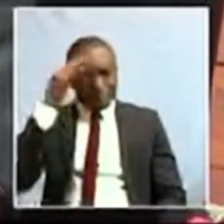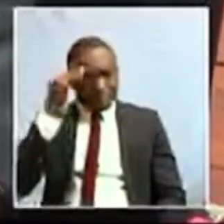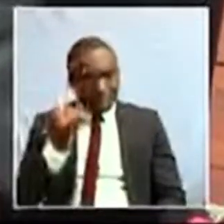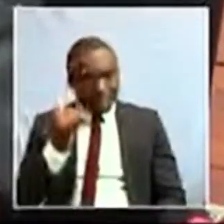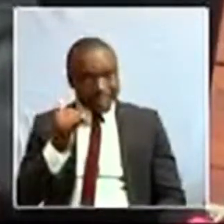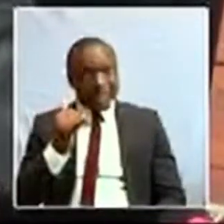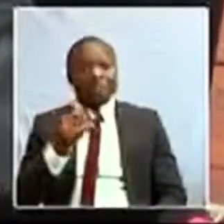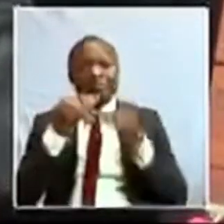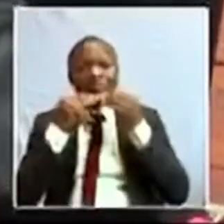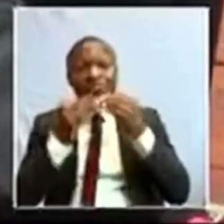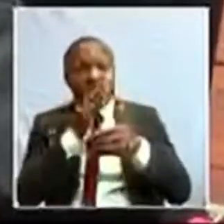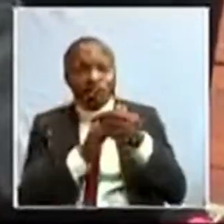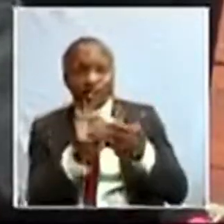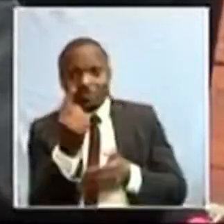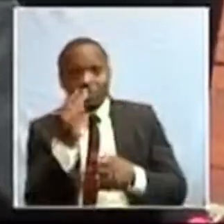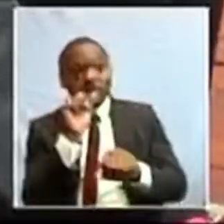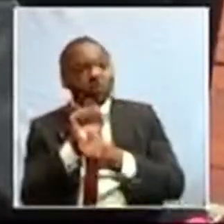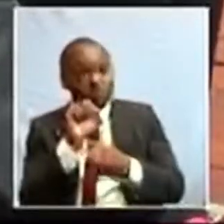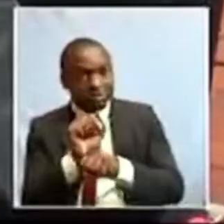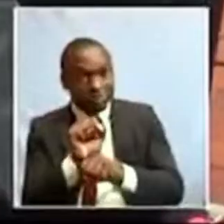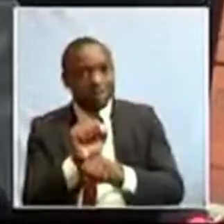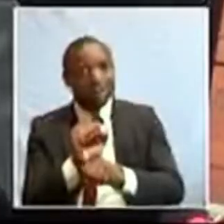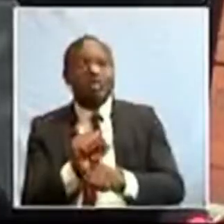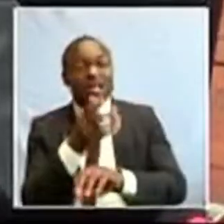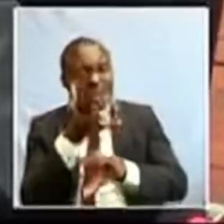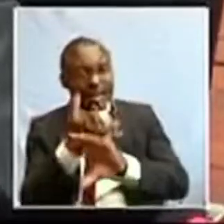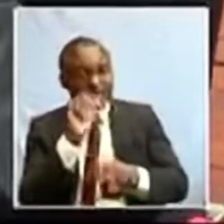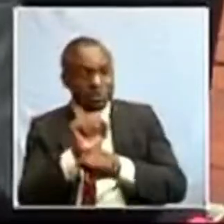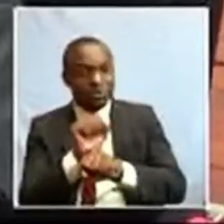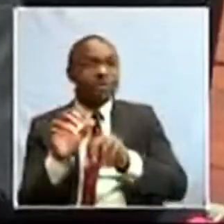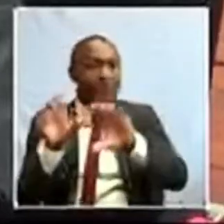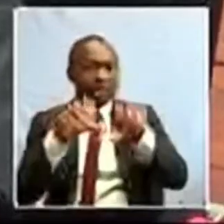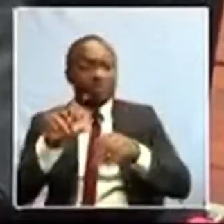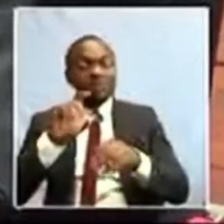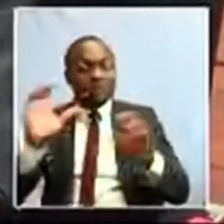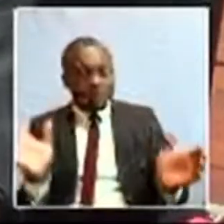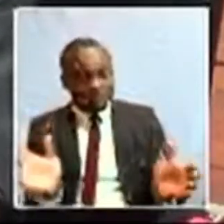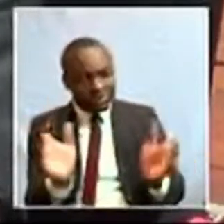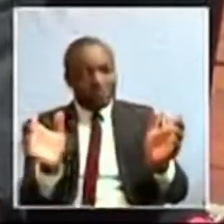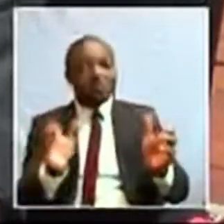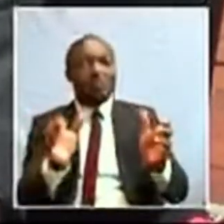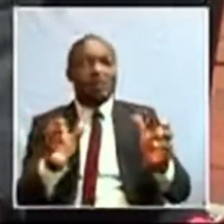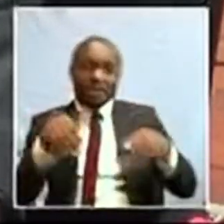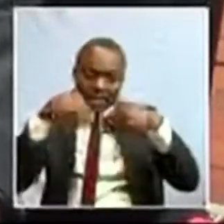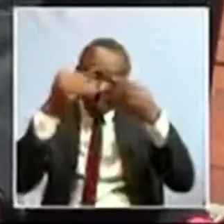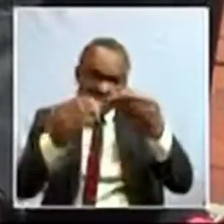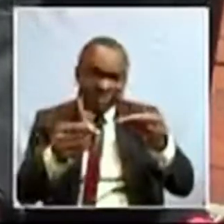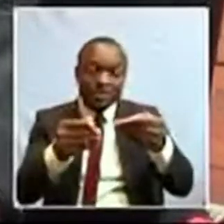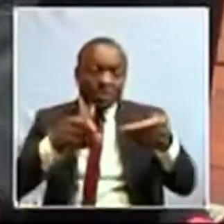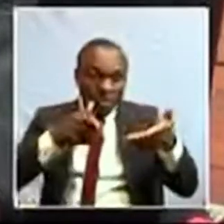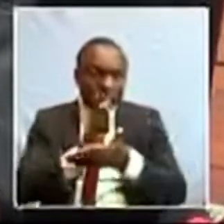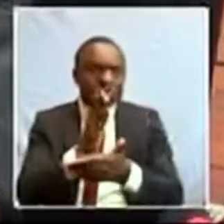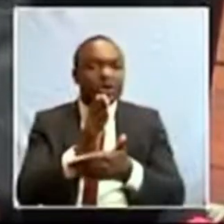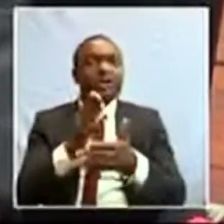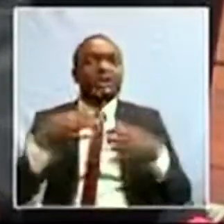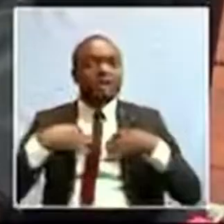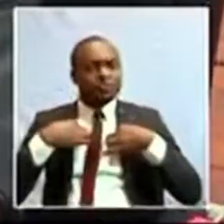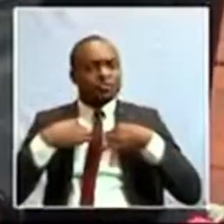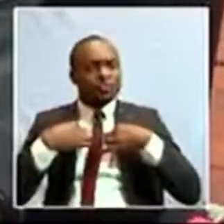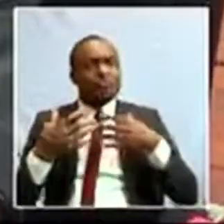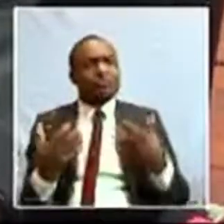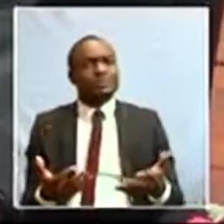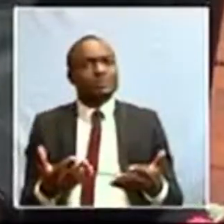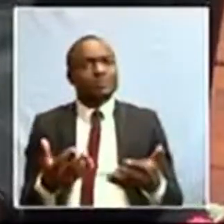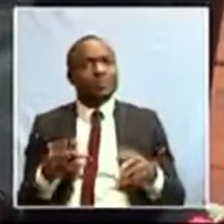to appreciate somebody for the work, the hard work that they do, you motivate them by dressing them up correctly, by insuring